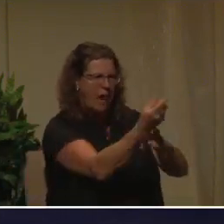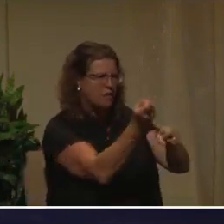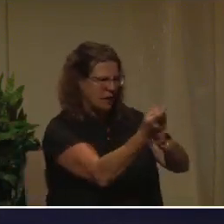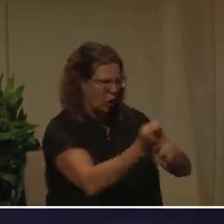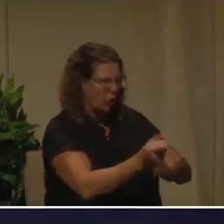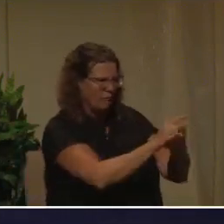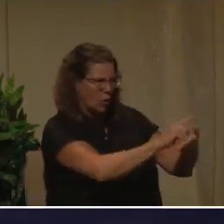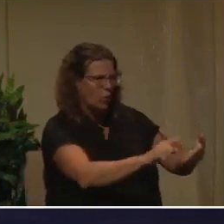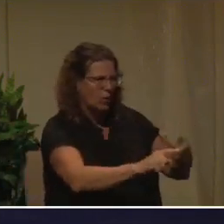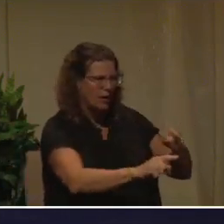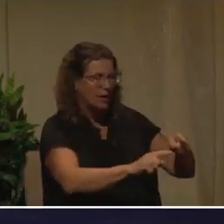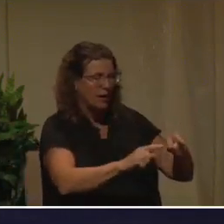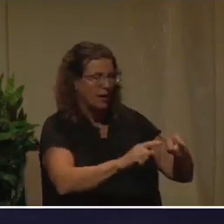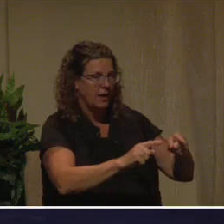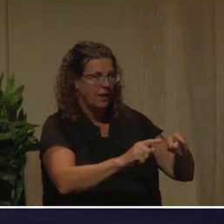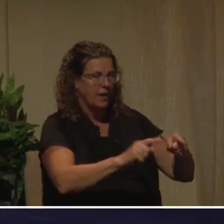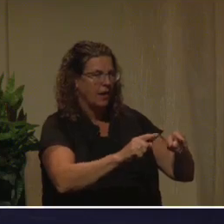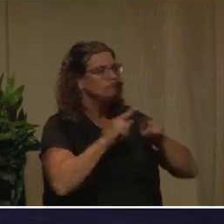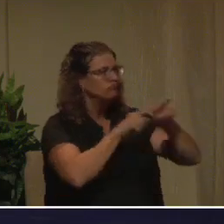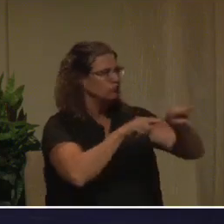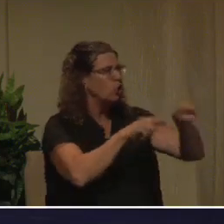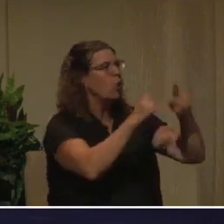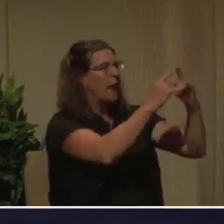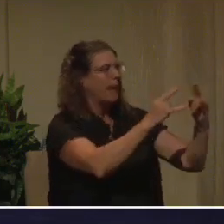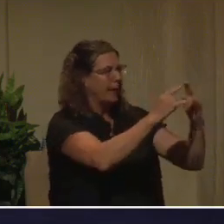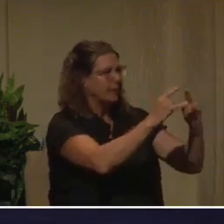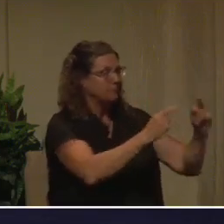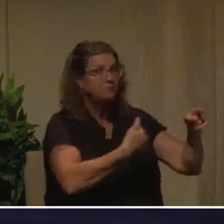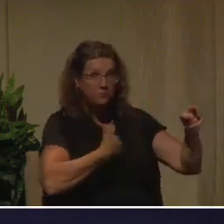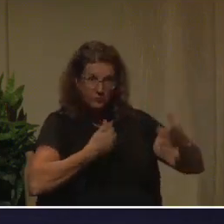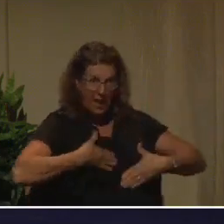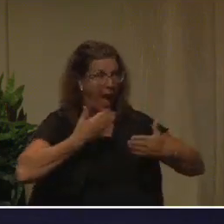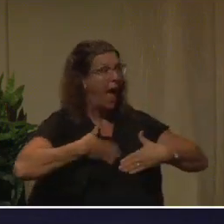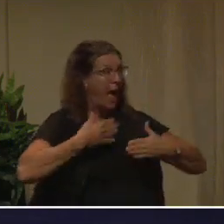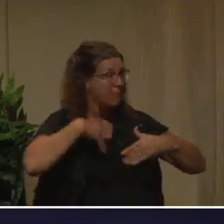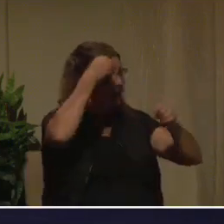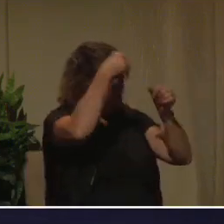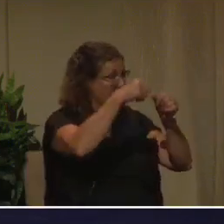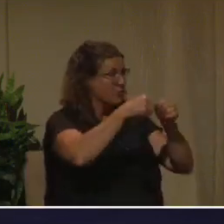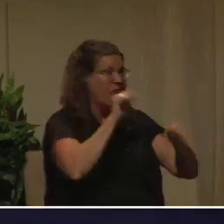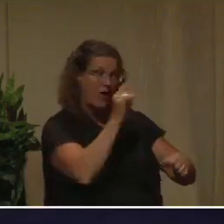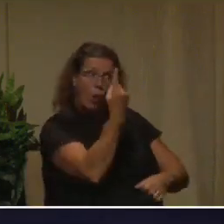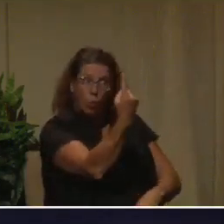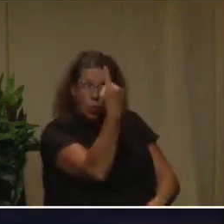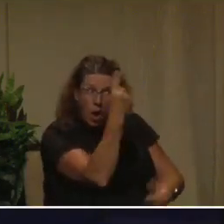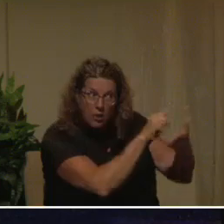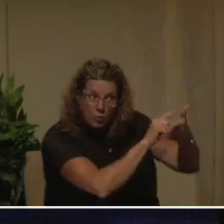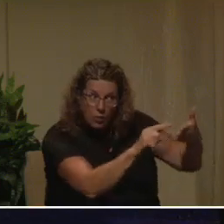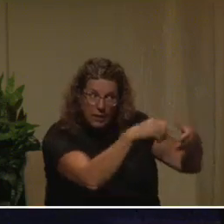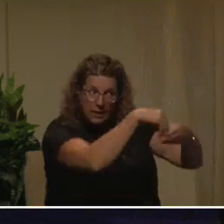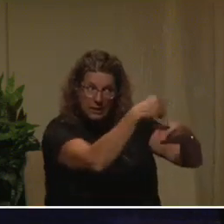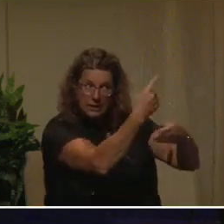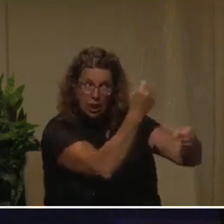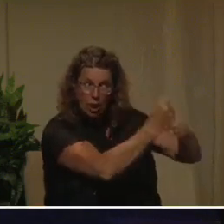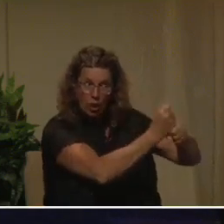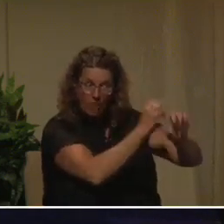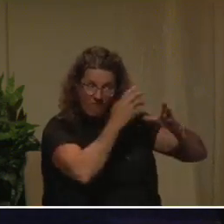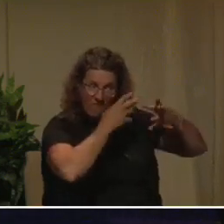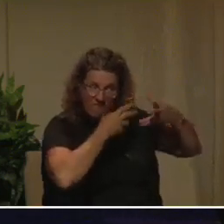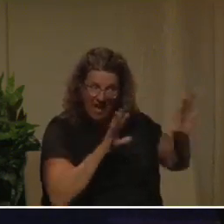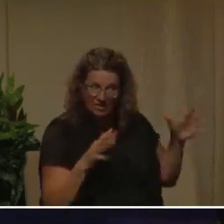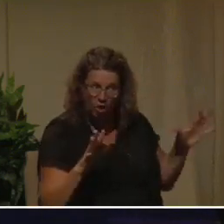to do this with our own grandkids, and I have happy memories of that 1 week a year in a tent, no